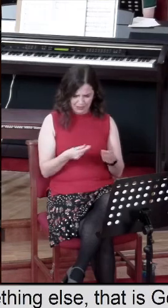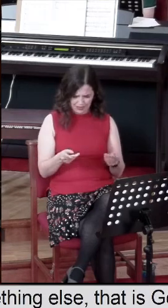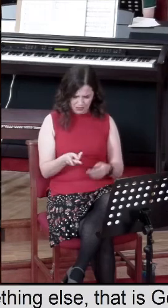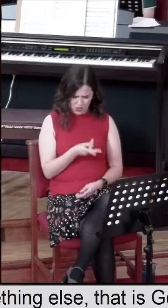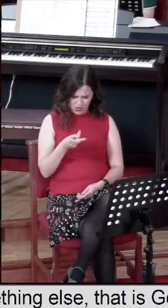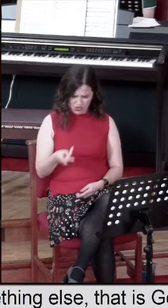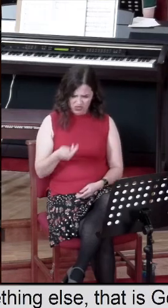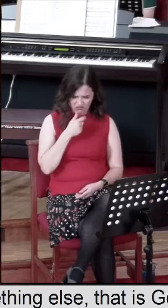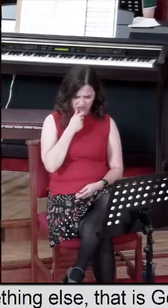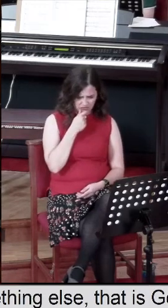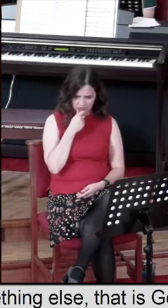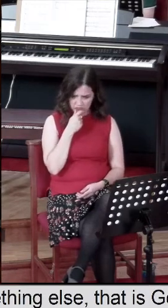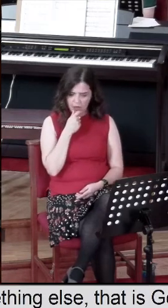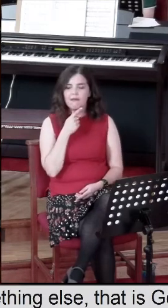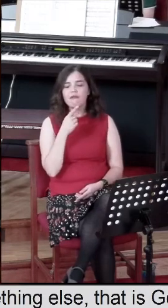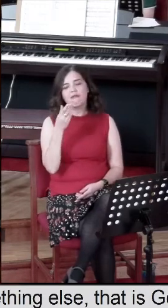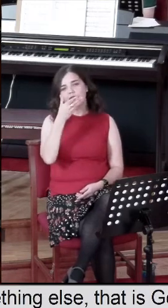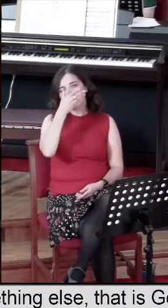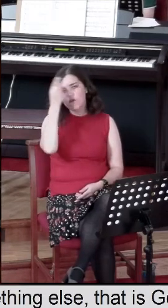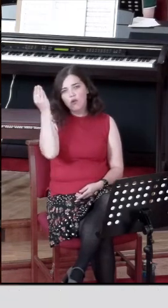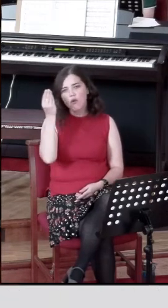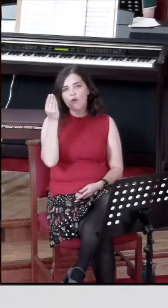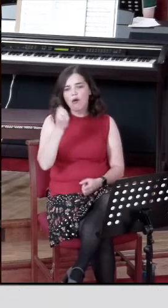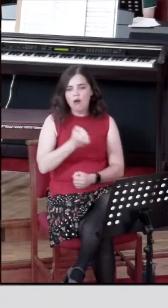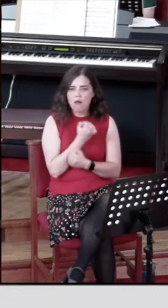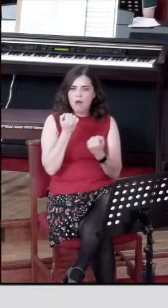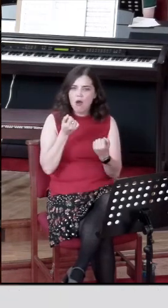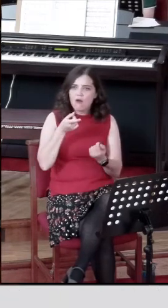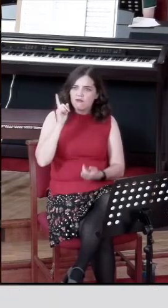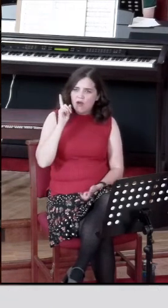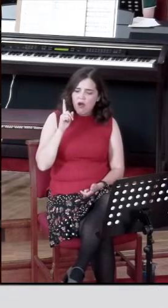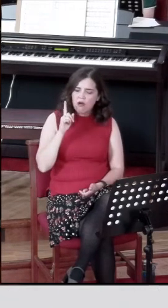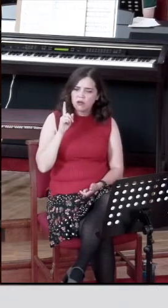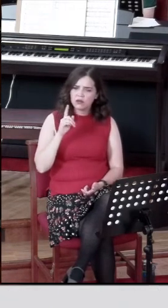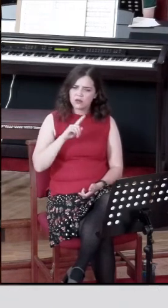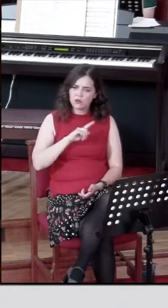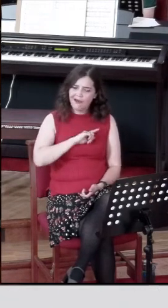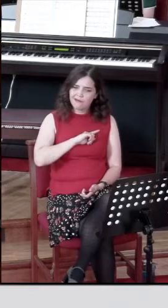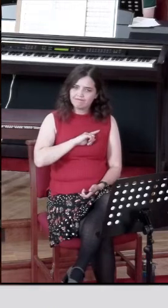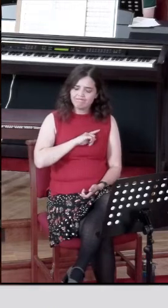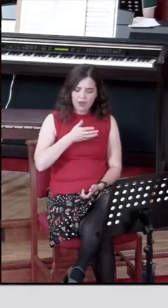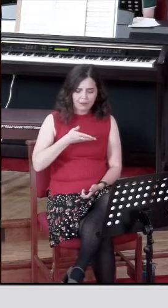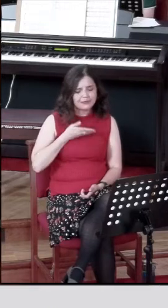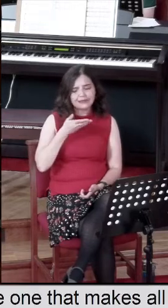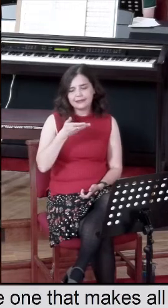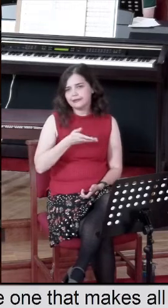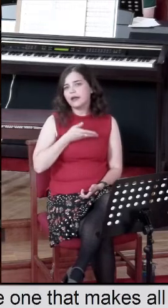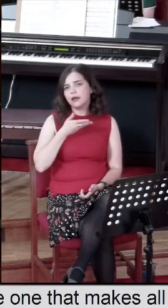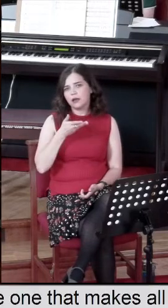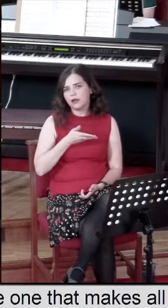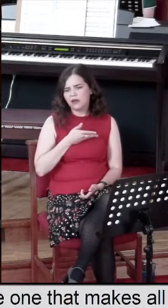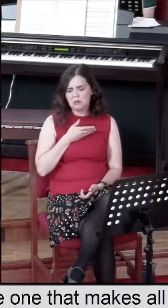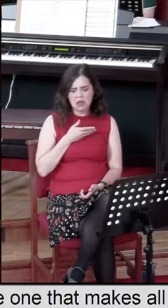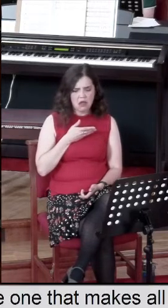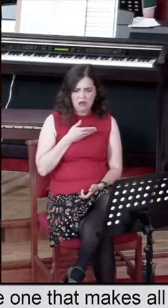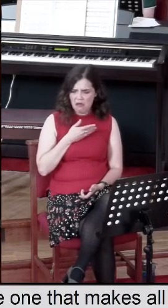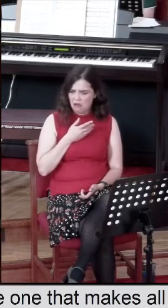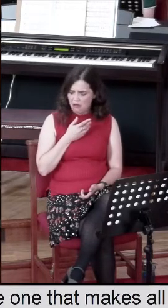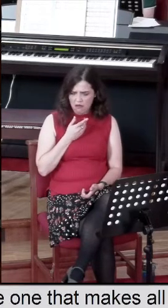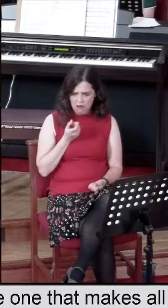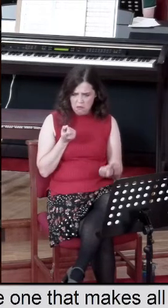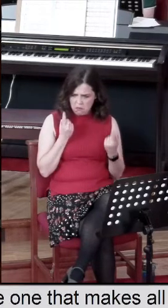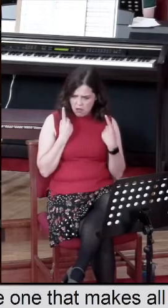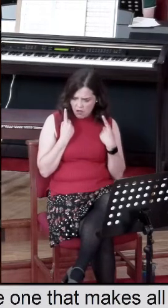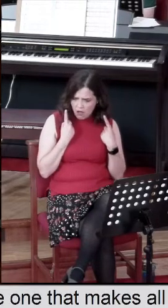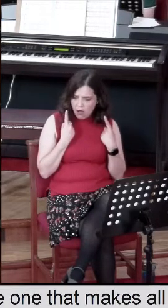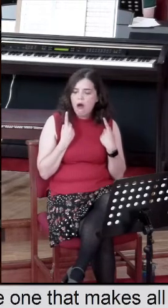they forgot about the power of God because they were so upset. It was really hard for them. And they couldn't quite make it add up. But they did. And we're going to